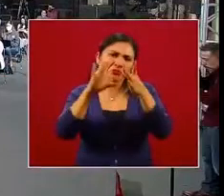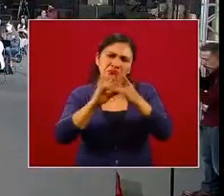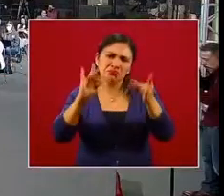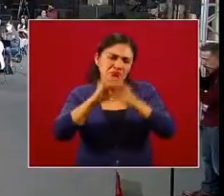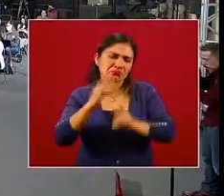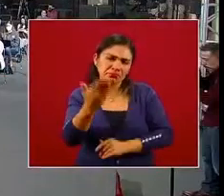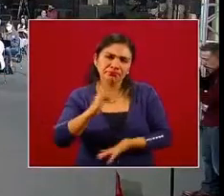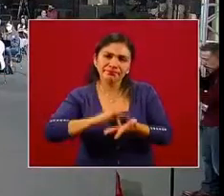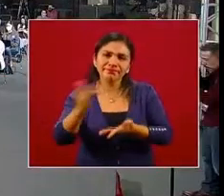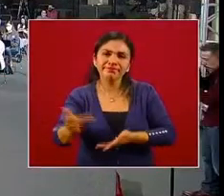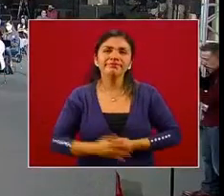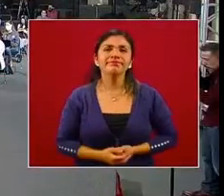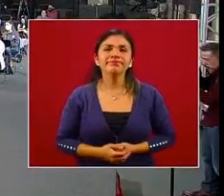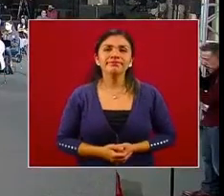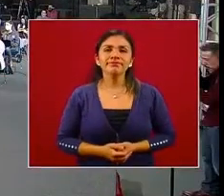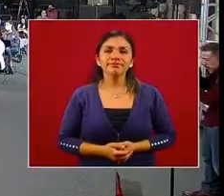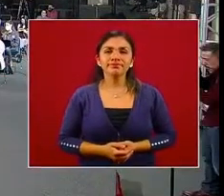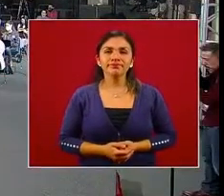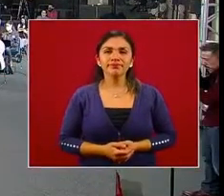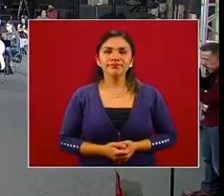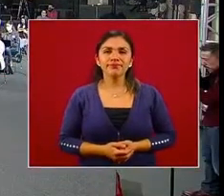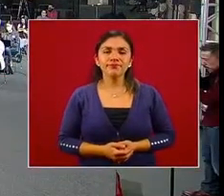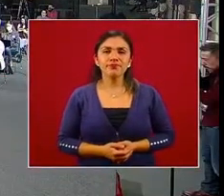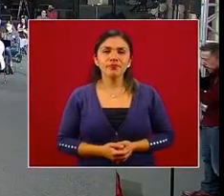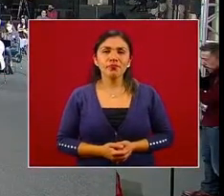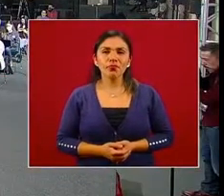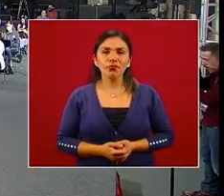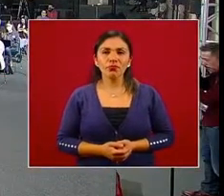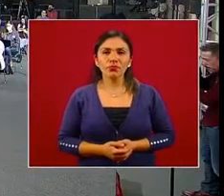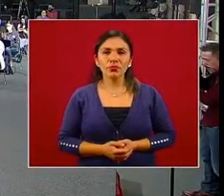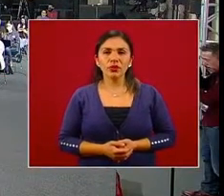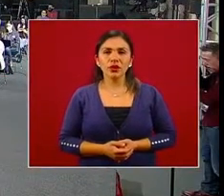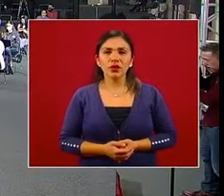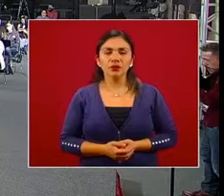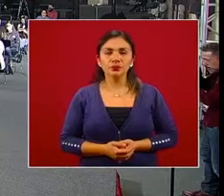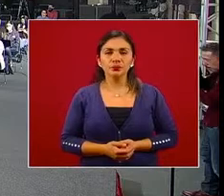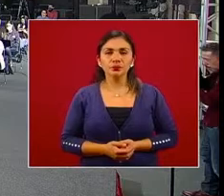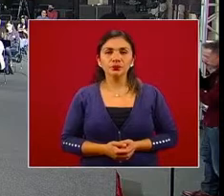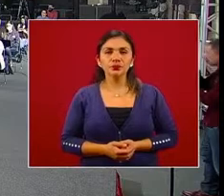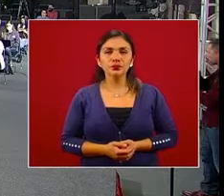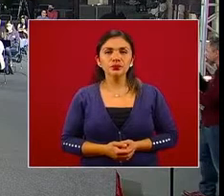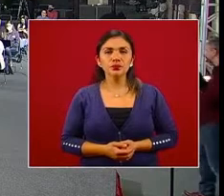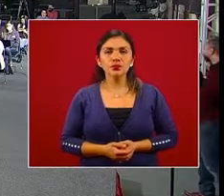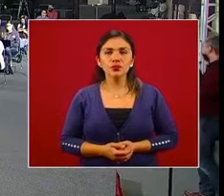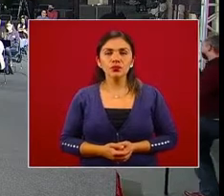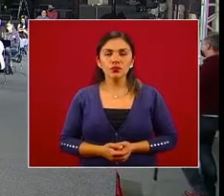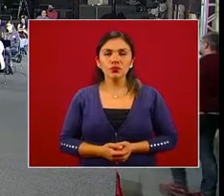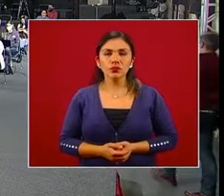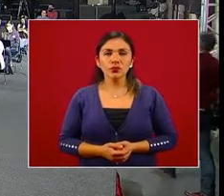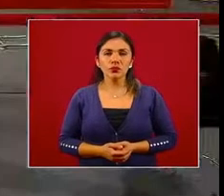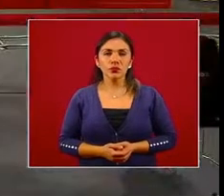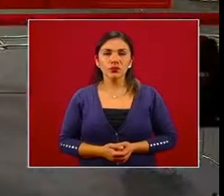I think we'll probably comment on that later. Thank you, Bianca. You, Araceli, and then you.